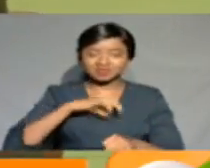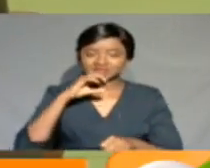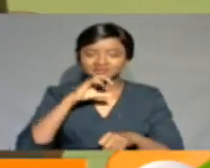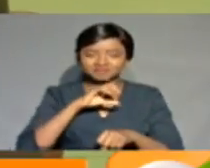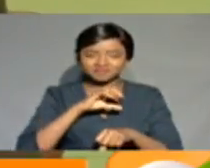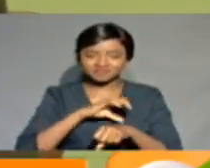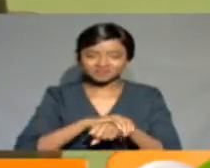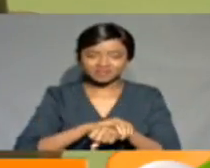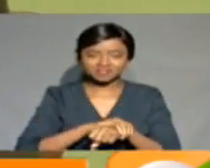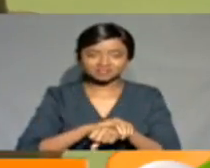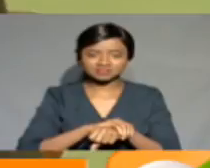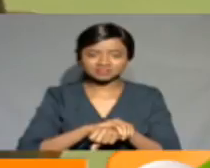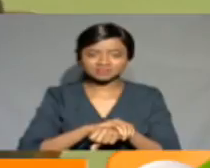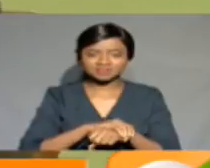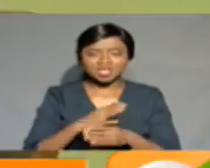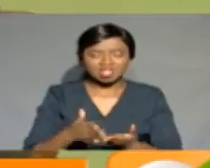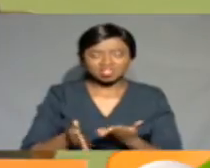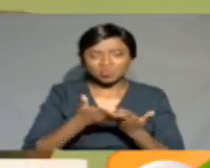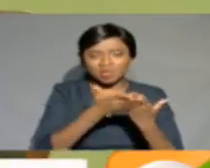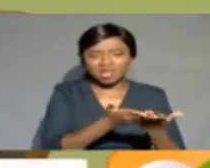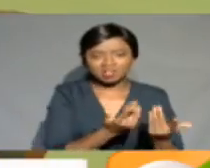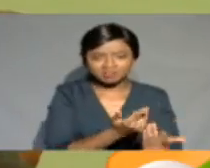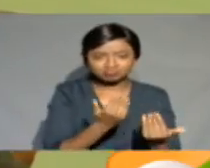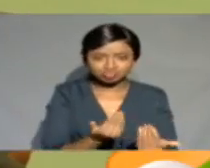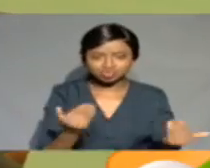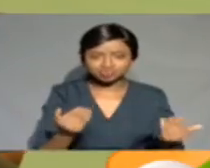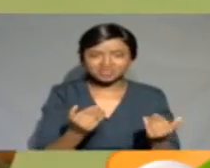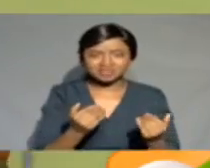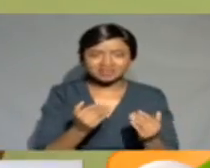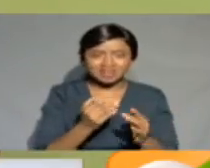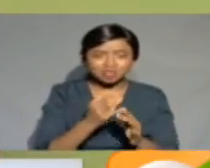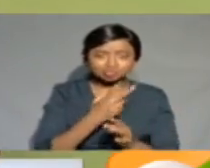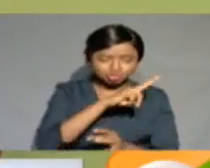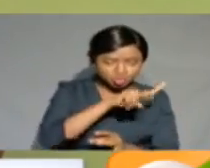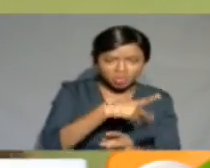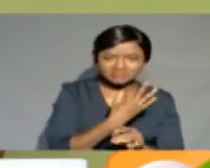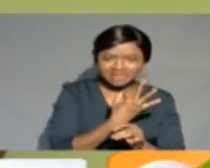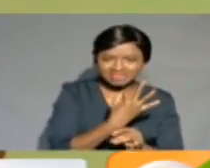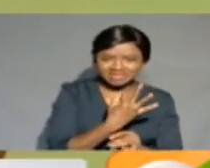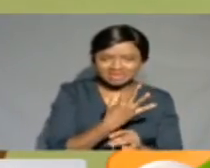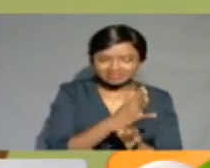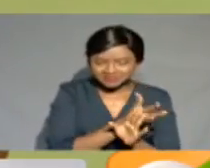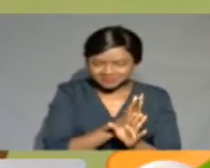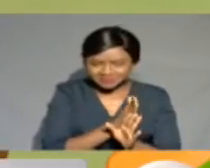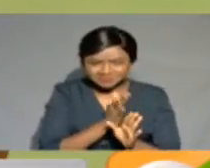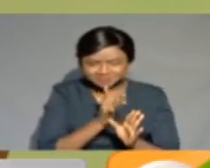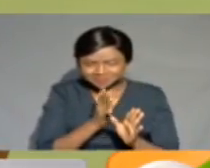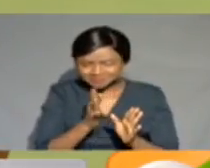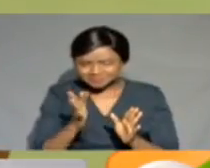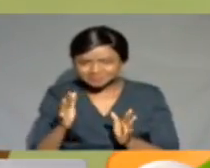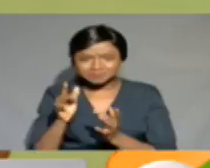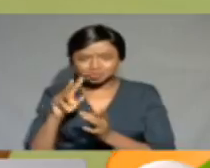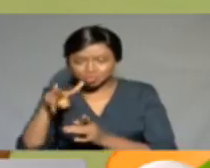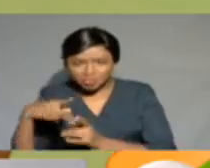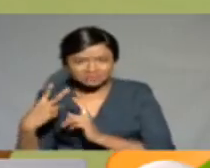its way to scientific journal until 2007. It takes a long process to do research and get it